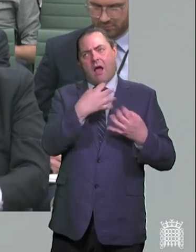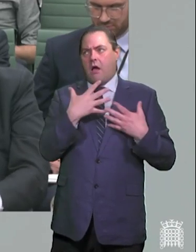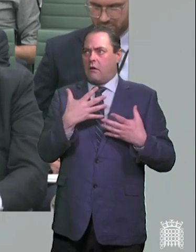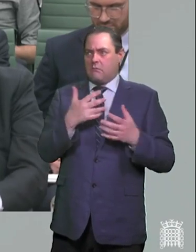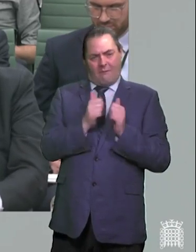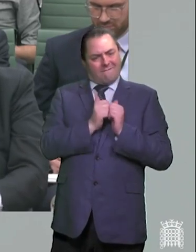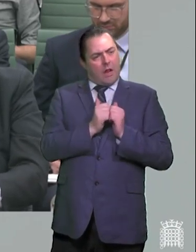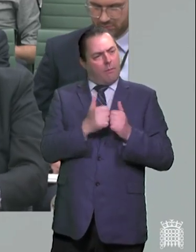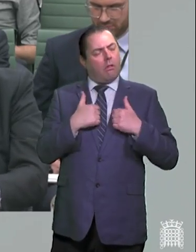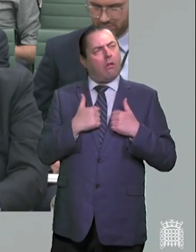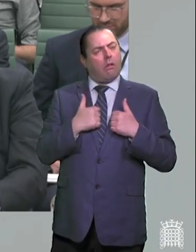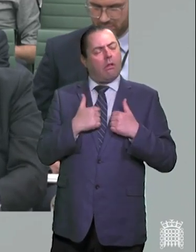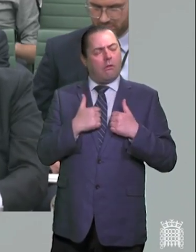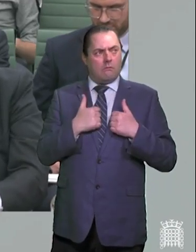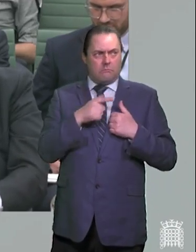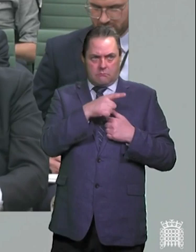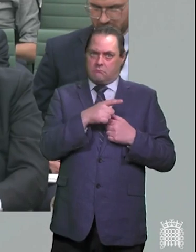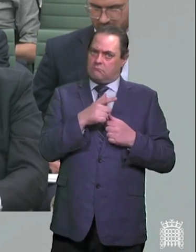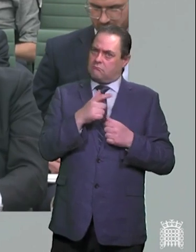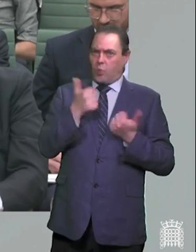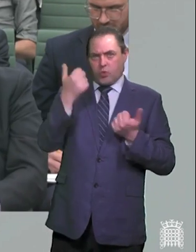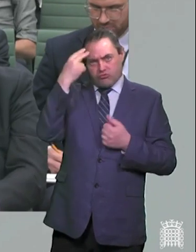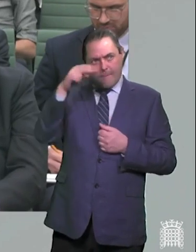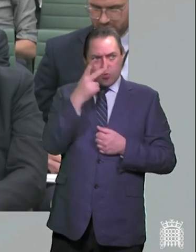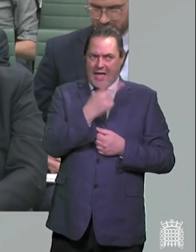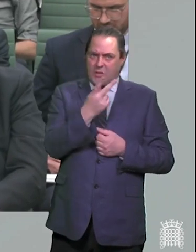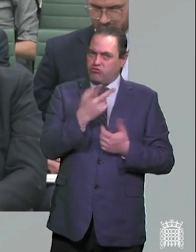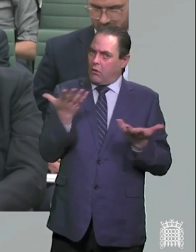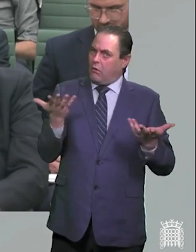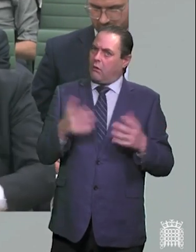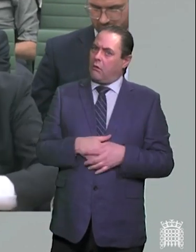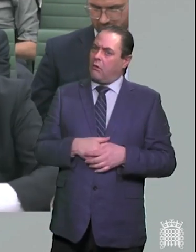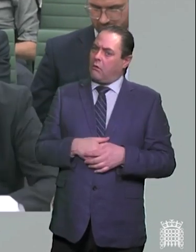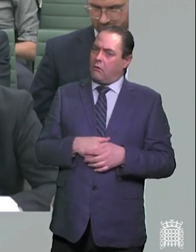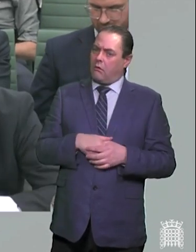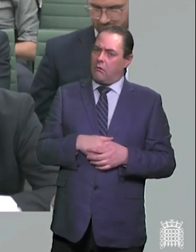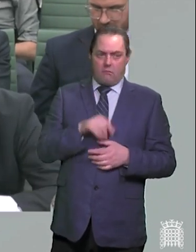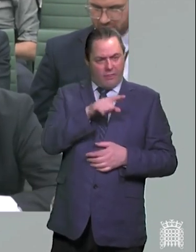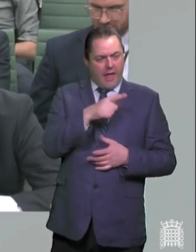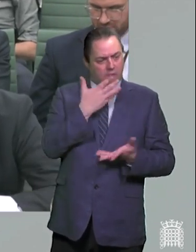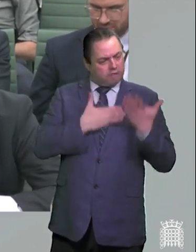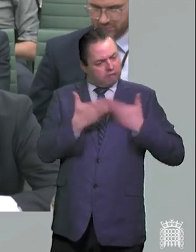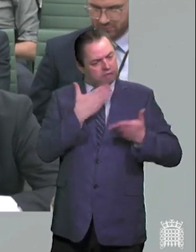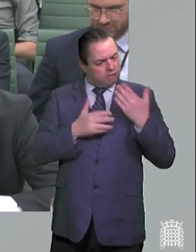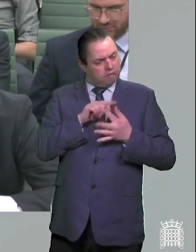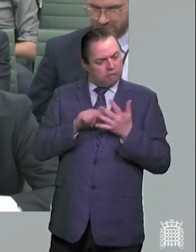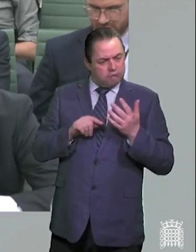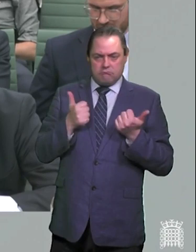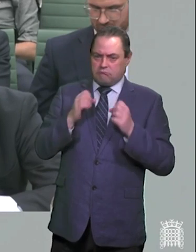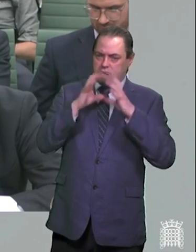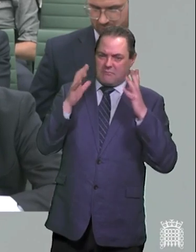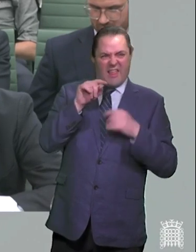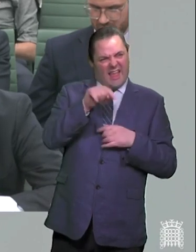extremely valuable, and they were extremely reputable people, and are extremely reputable people. And they gave a description of that